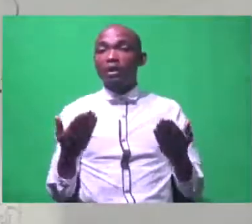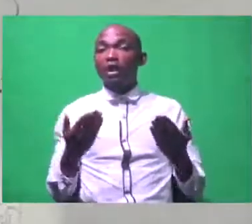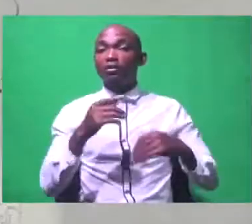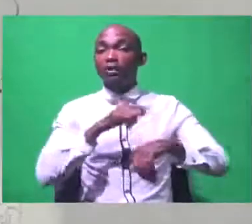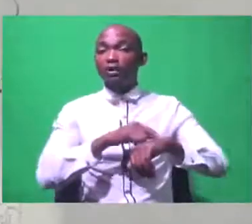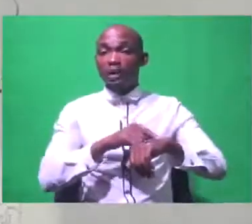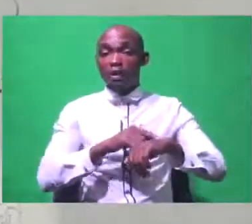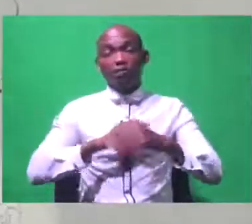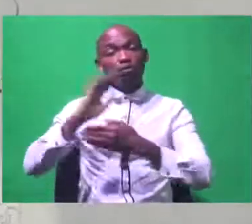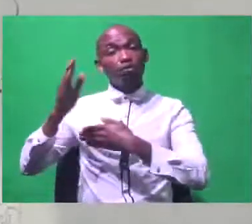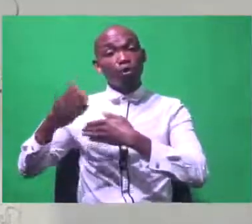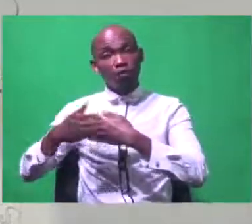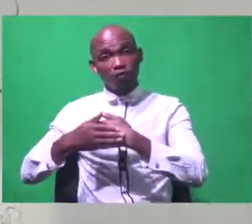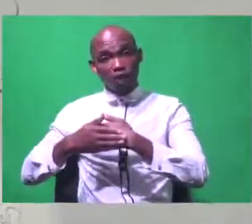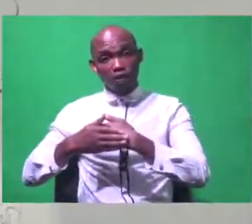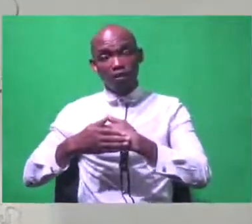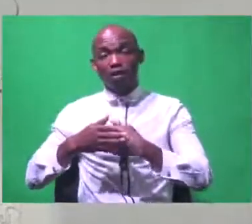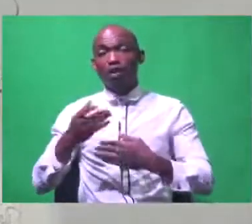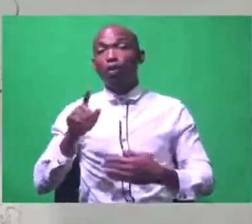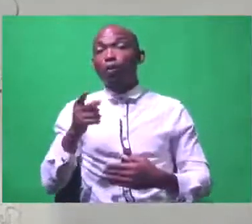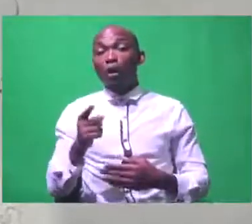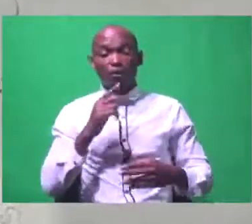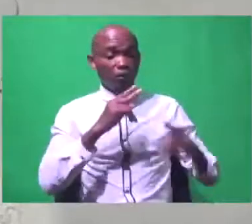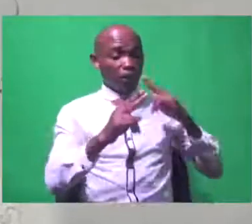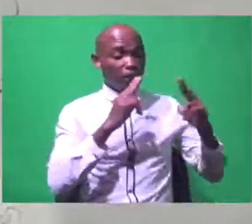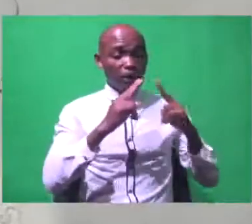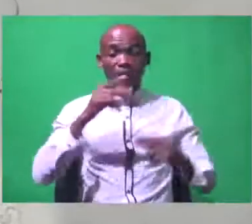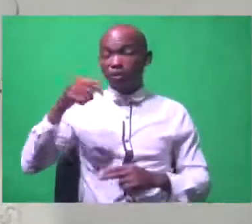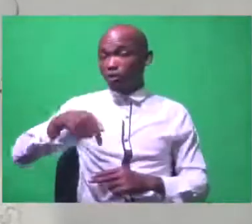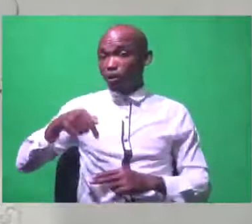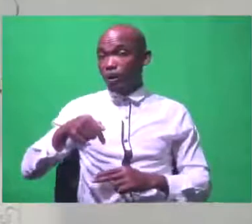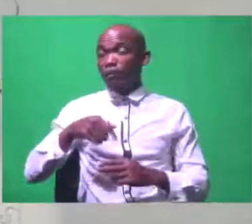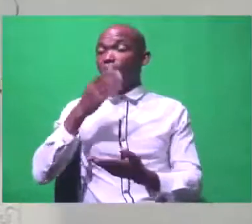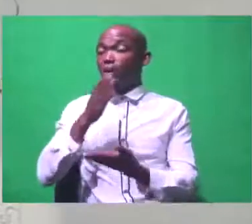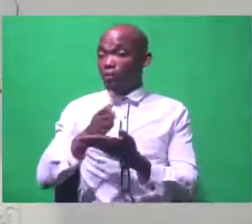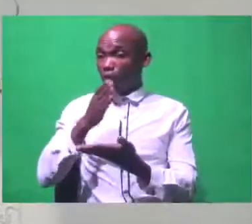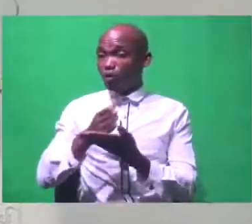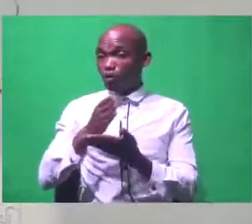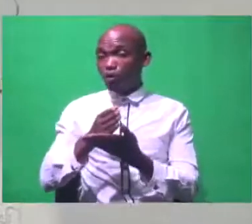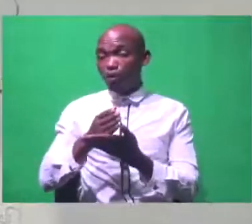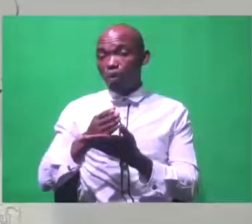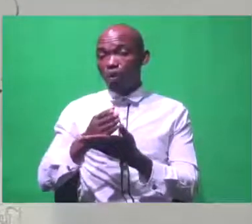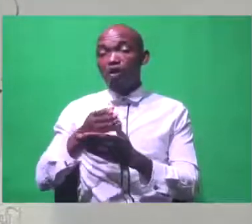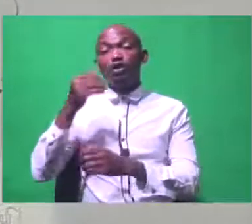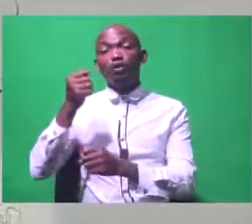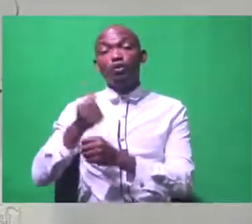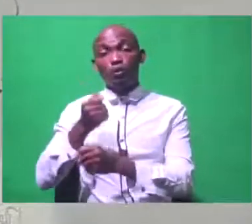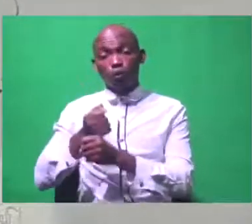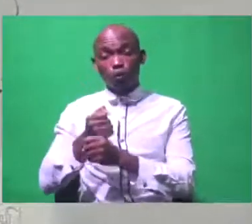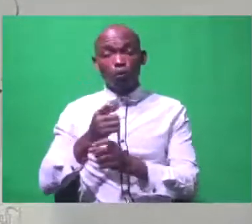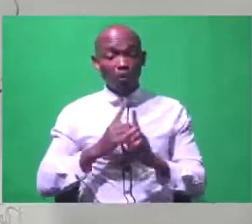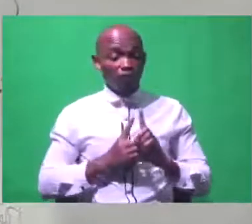to revise what we have discussed today and make sure you do the following